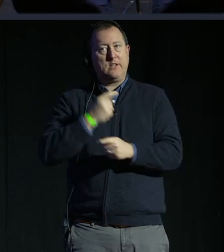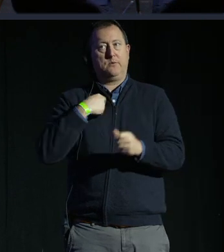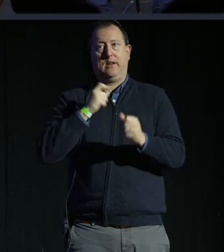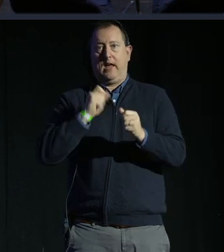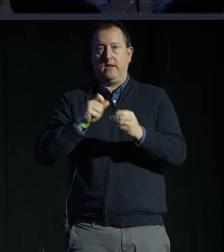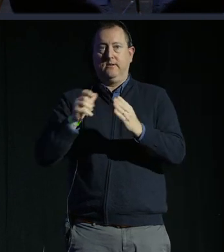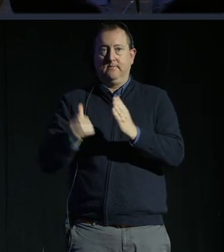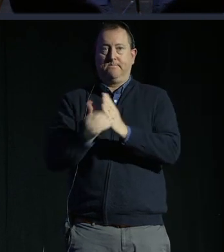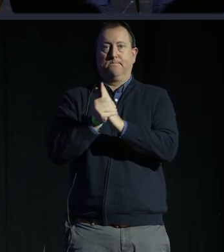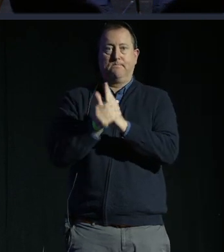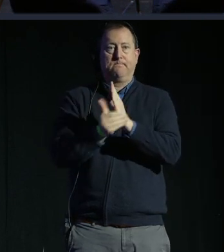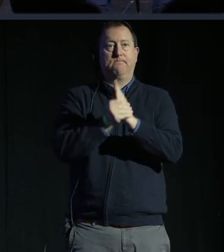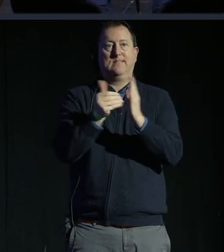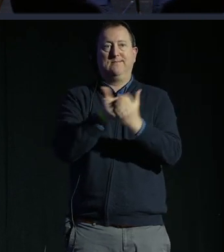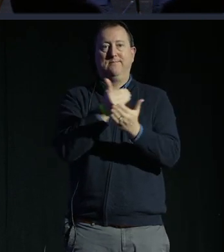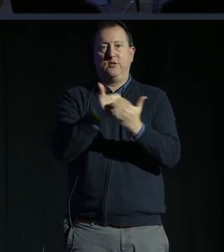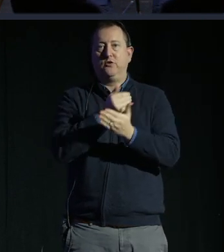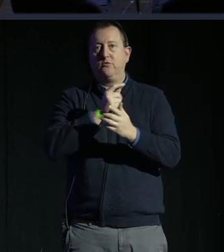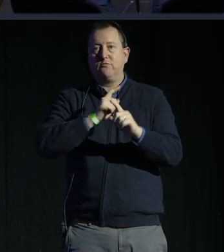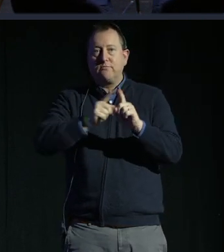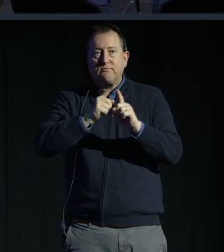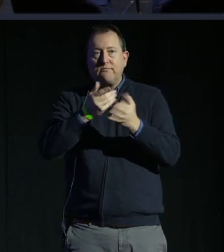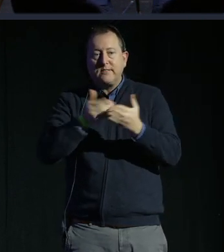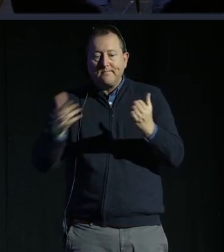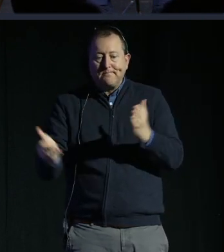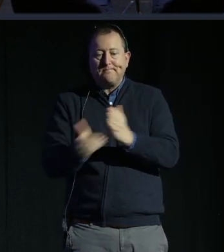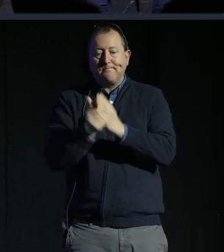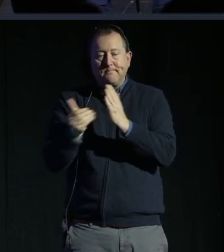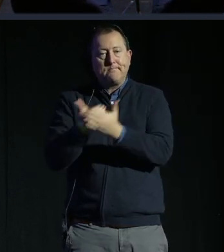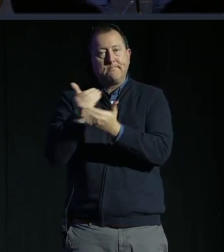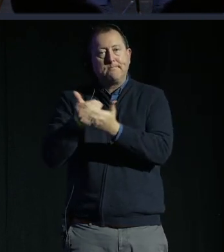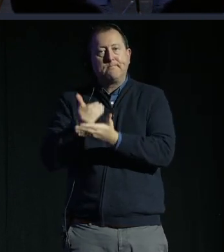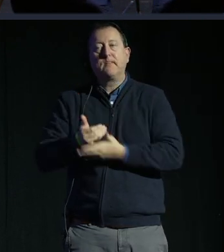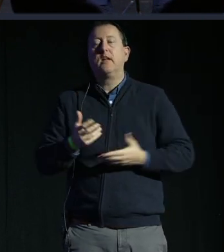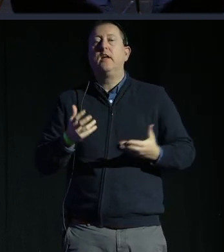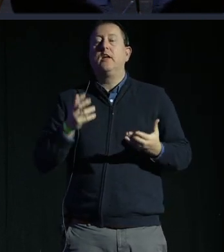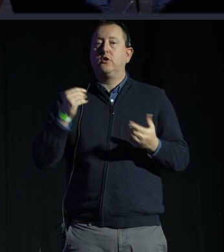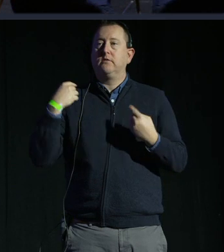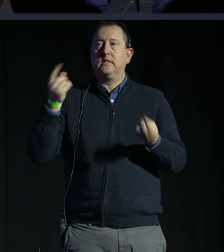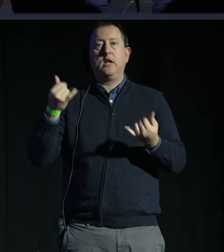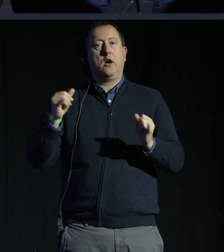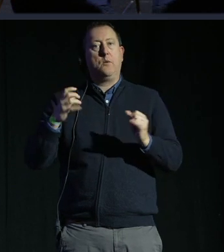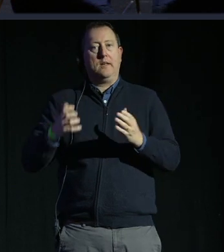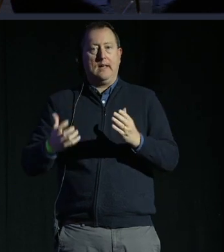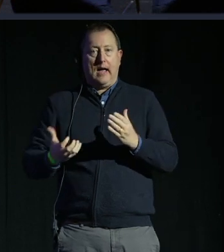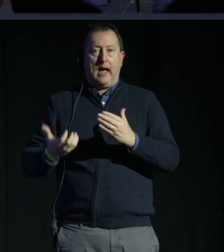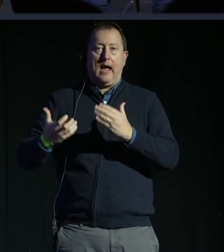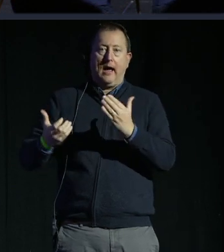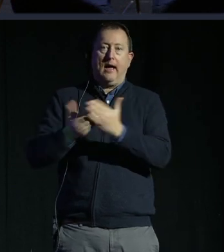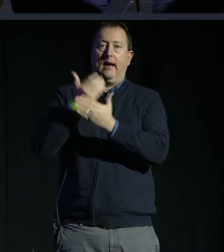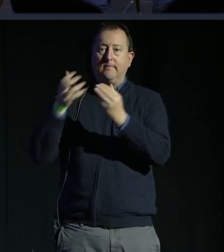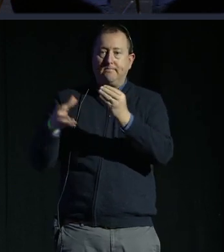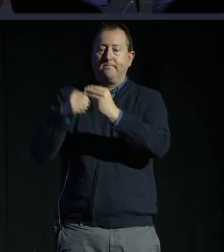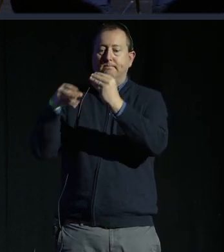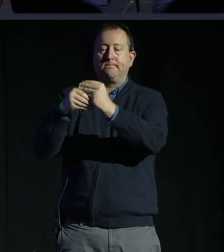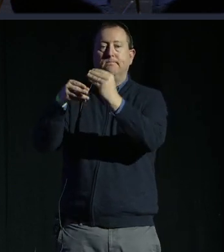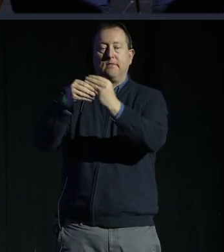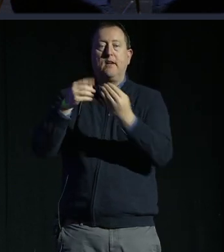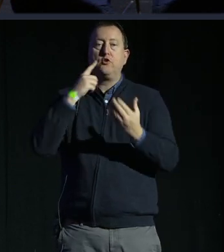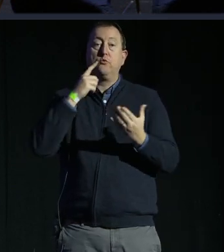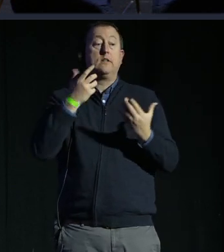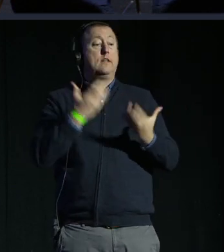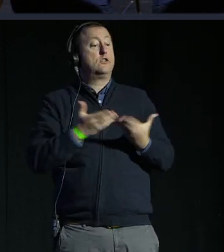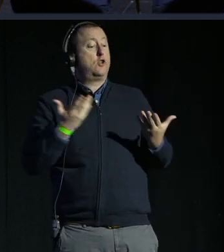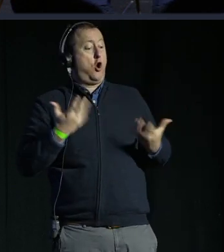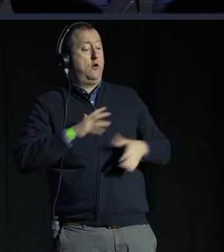on, add on, and spend really an extreme amount of time and continue to adding governance on top of pre-existing data pipelines and